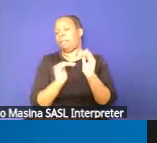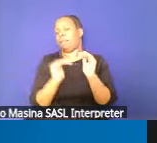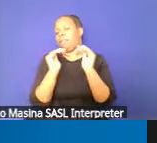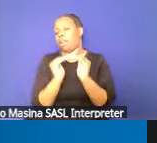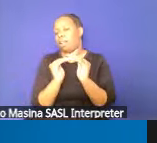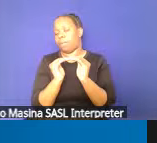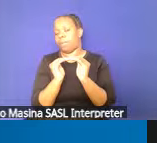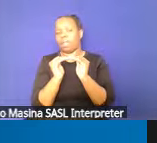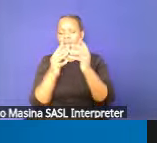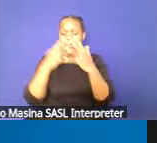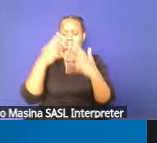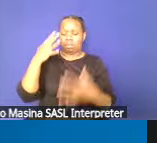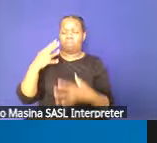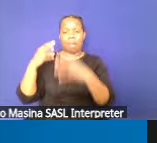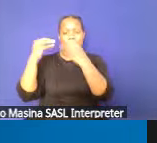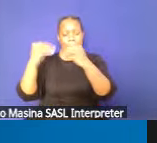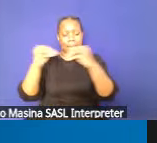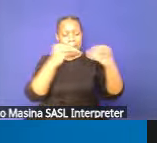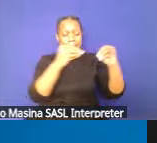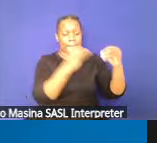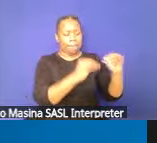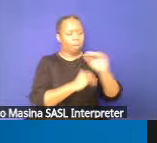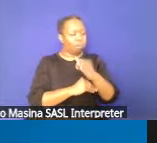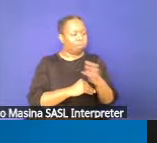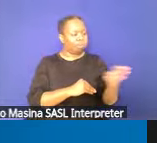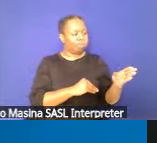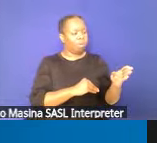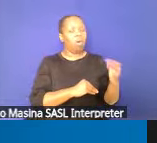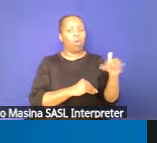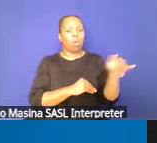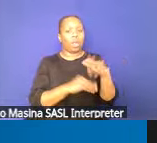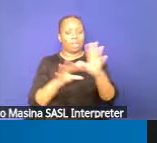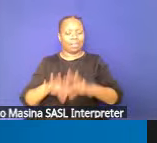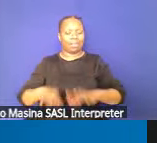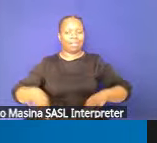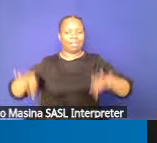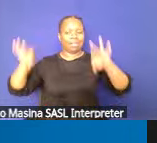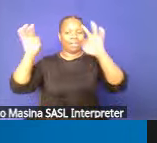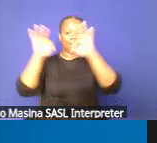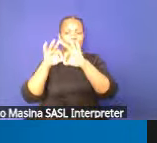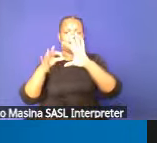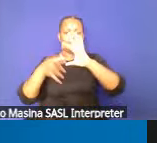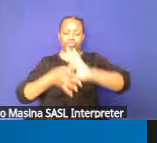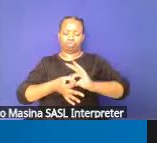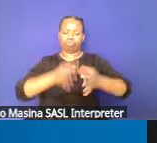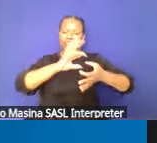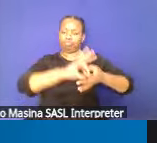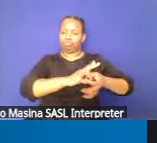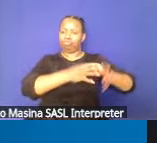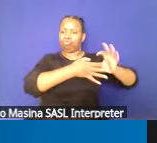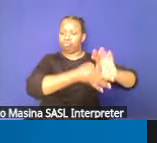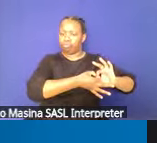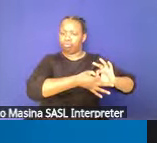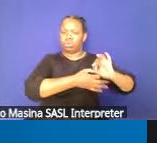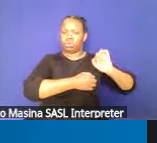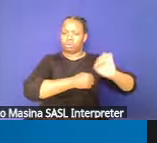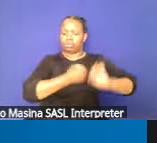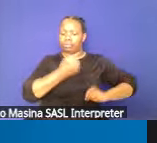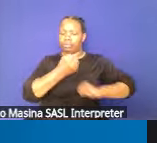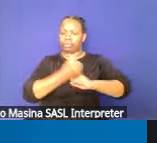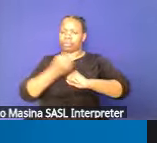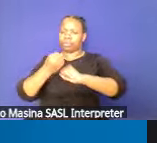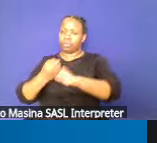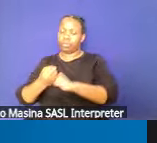business units that are a value chain in support of all these opportunities. So we've got what we